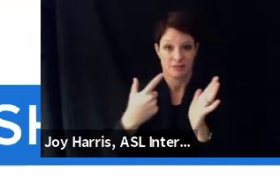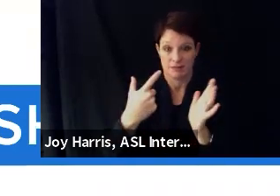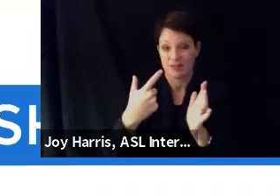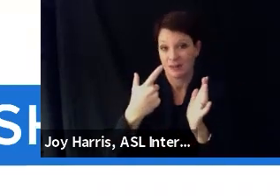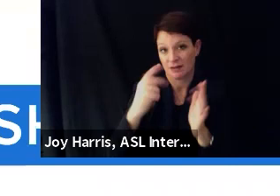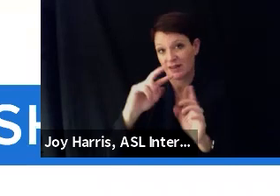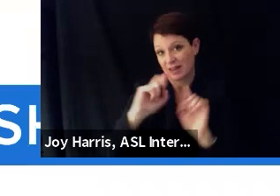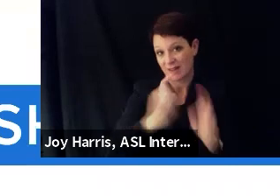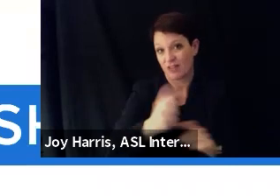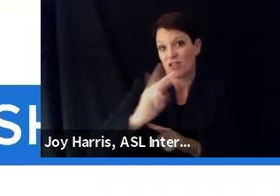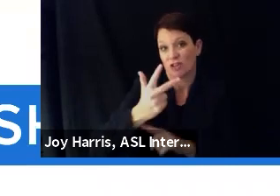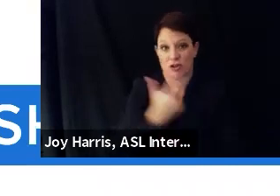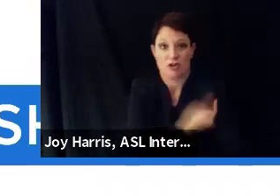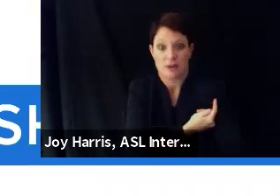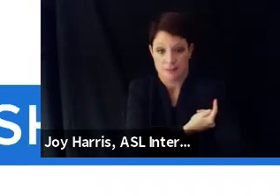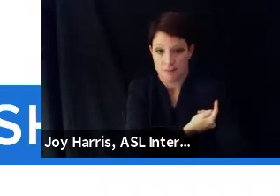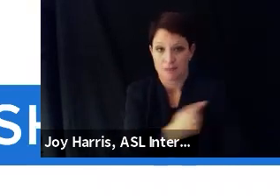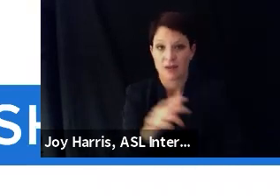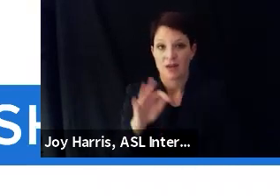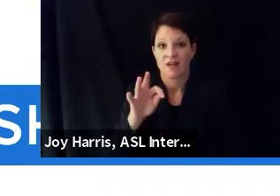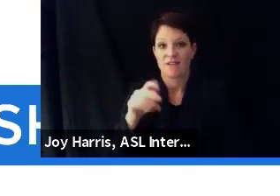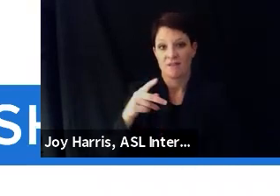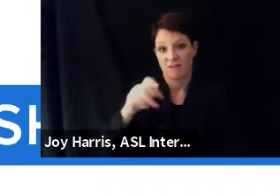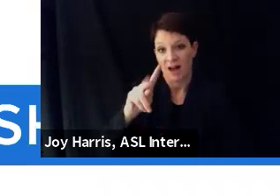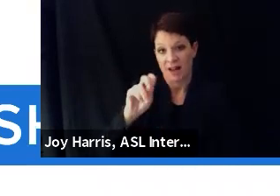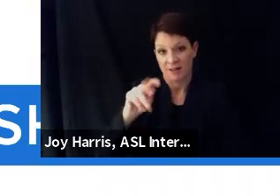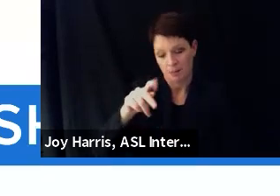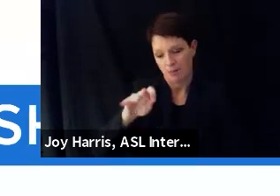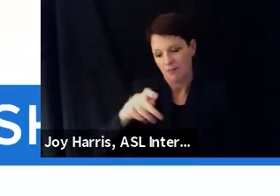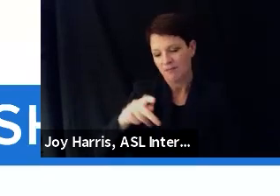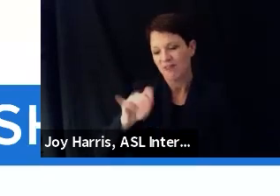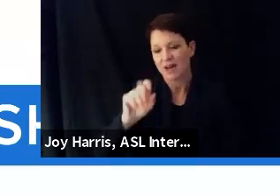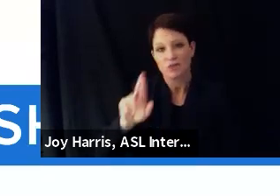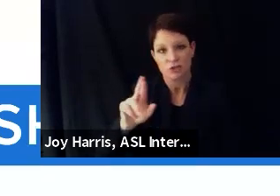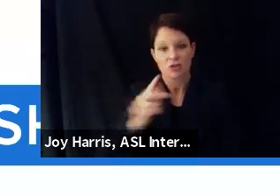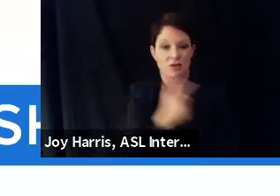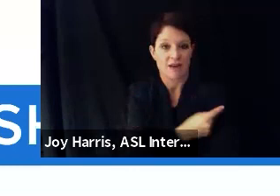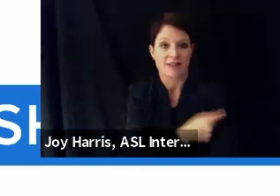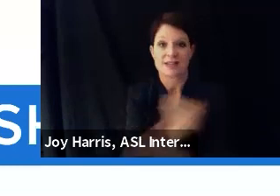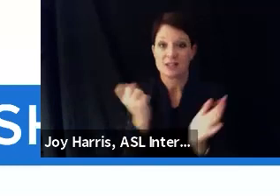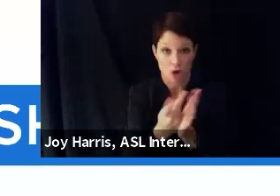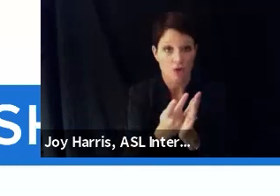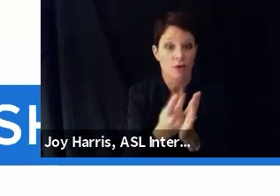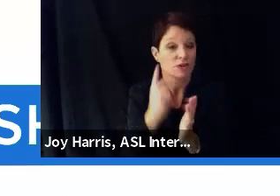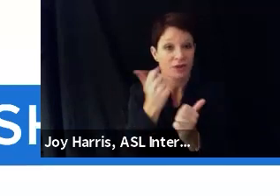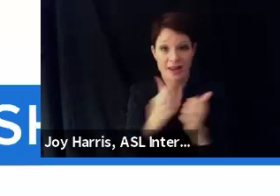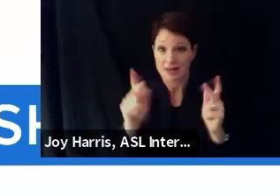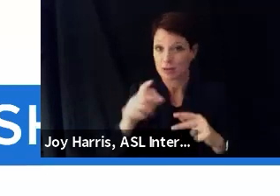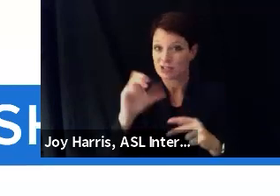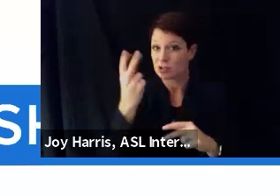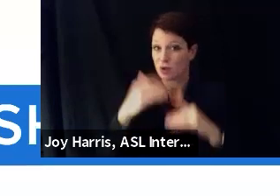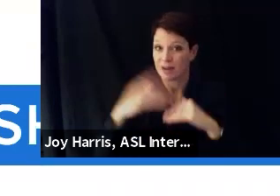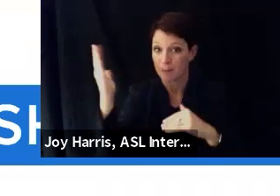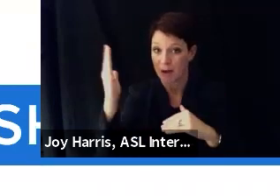boosters. It's important to note that Pfizer vaccine is authorized for anyone 12 and older, but